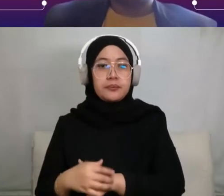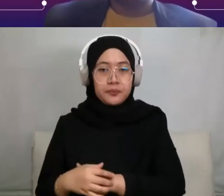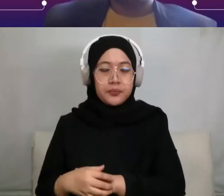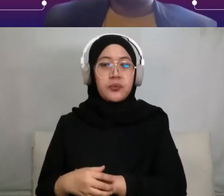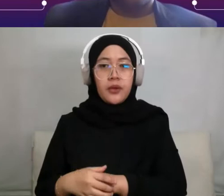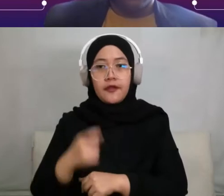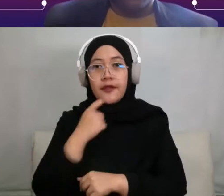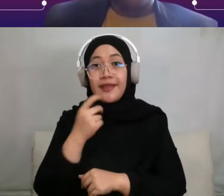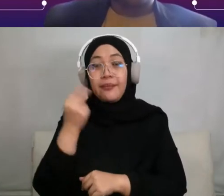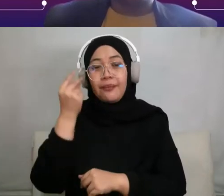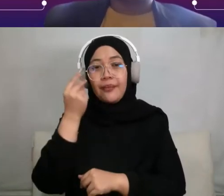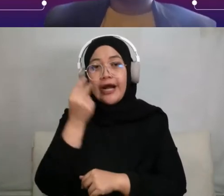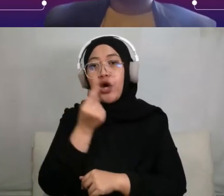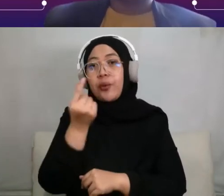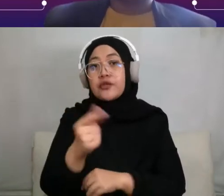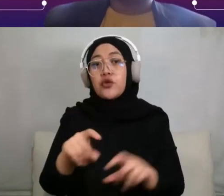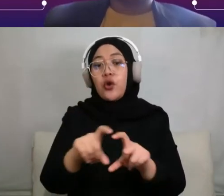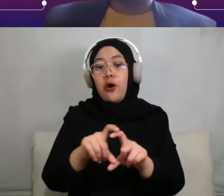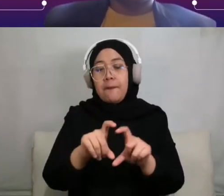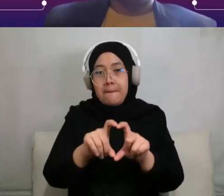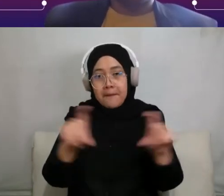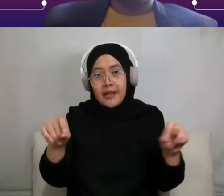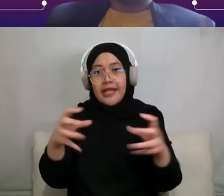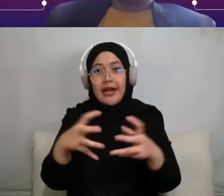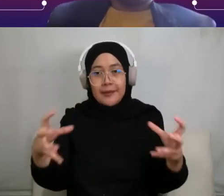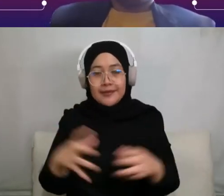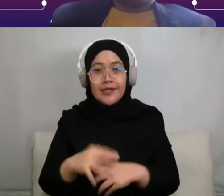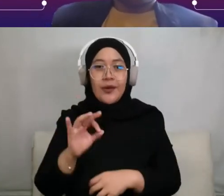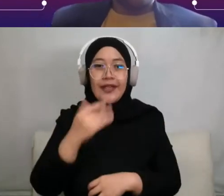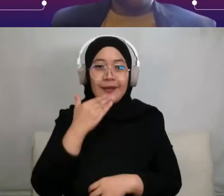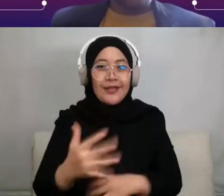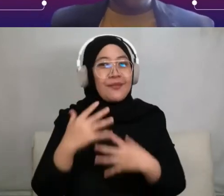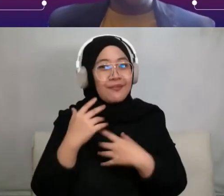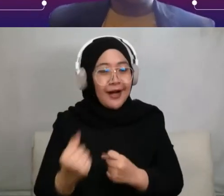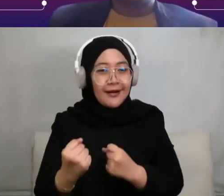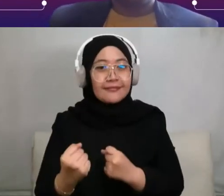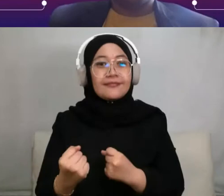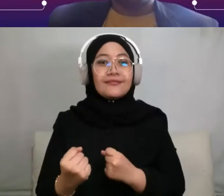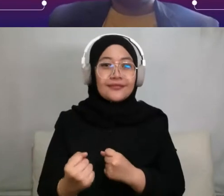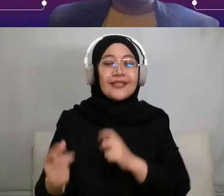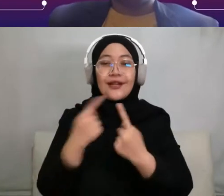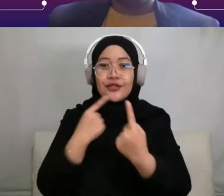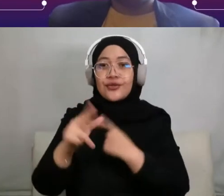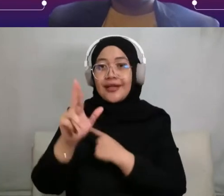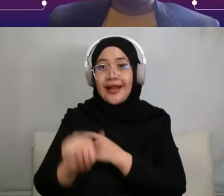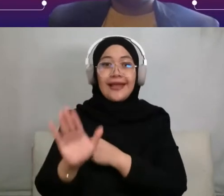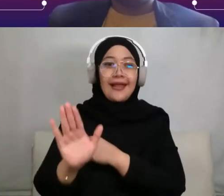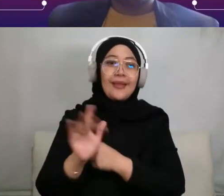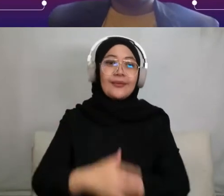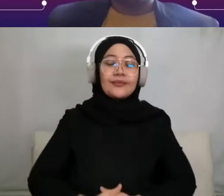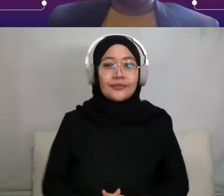you, Mr. Vijay Kumar. I hope we can have another discussion with you and the people